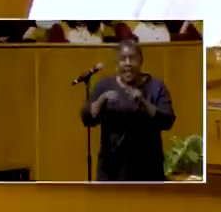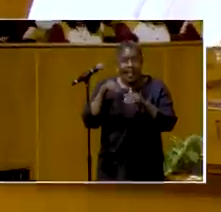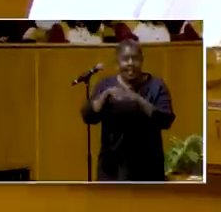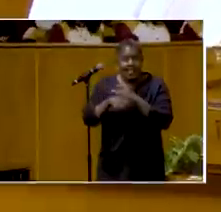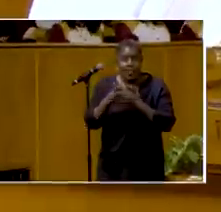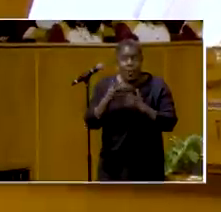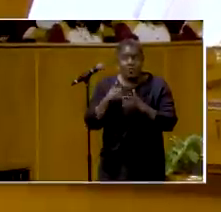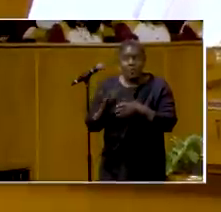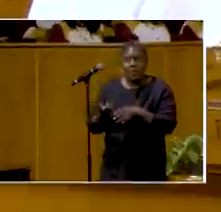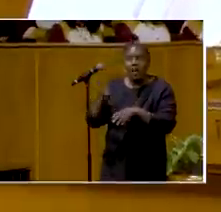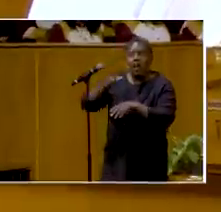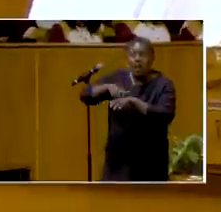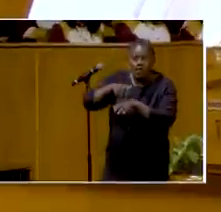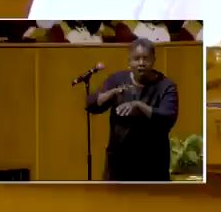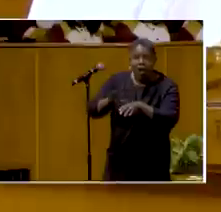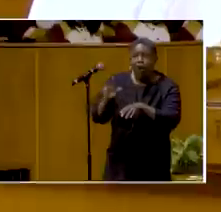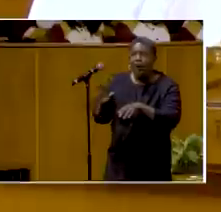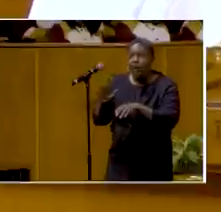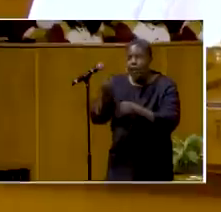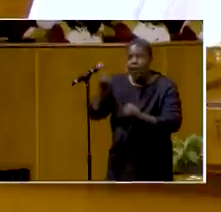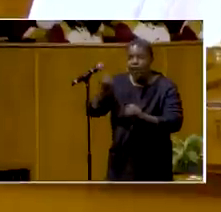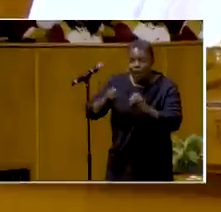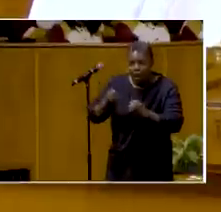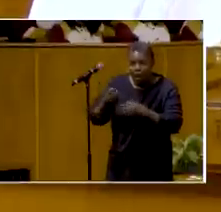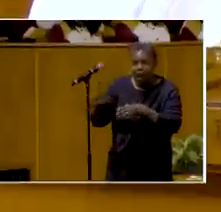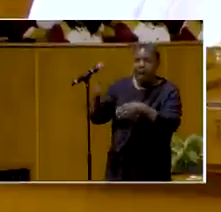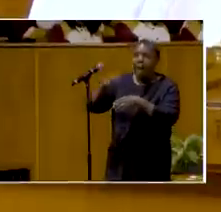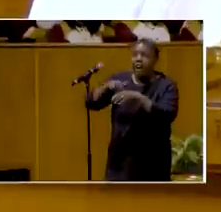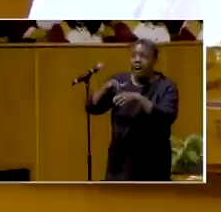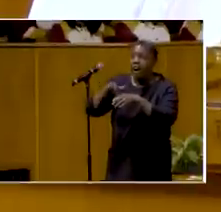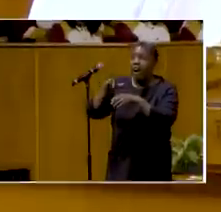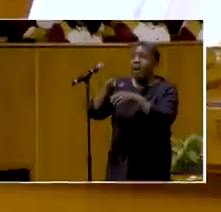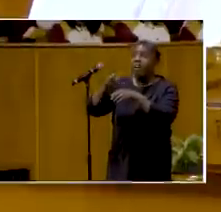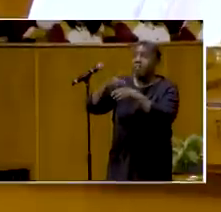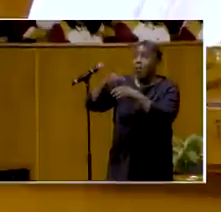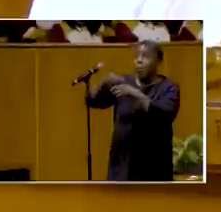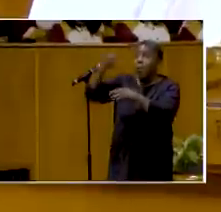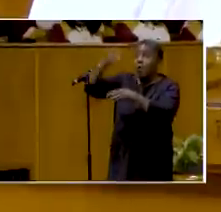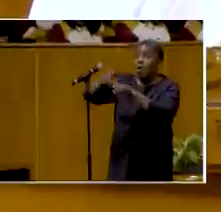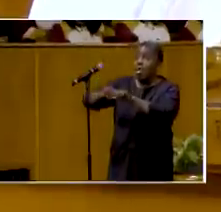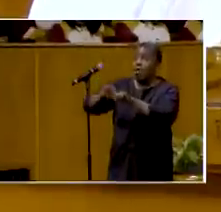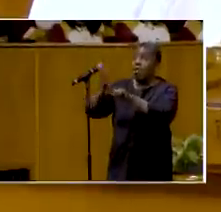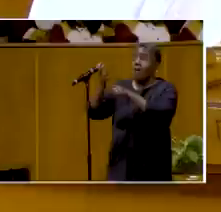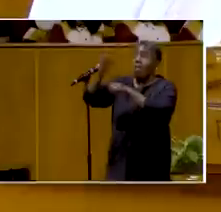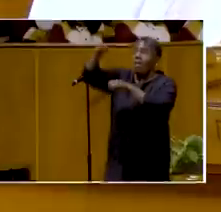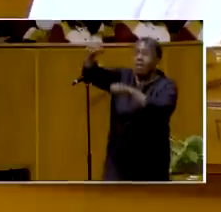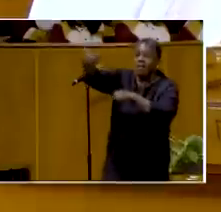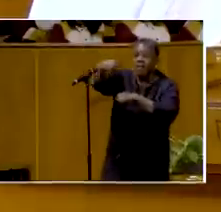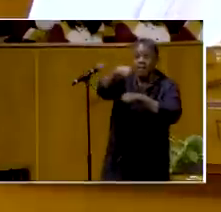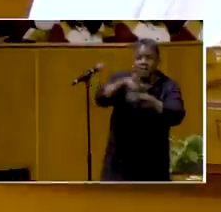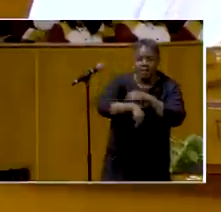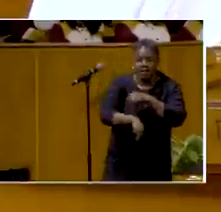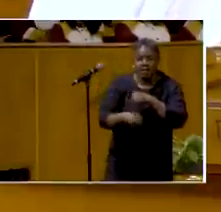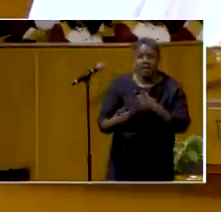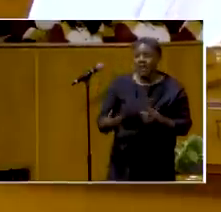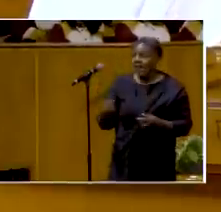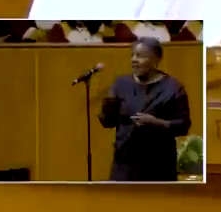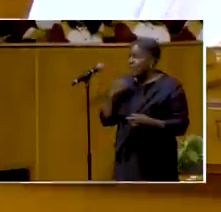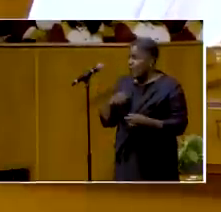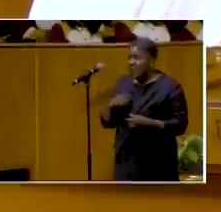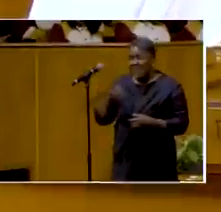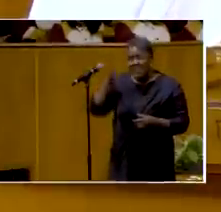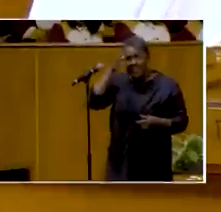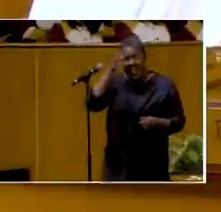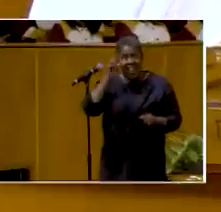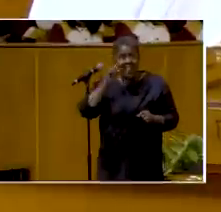wants me to get on her car and climb through the window and come through the kitchen. He said to me, Dad, can